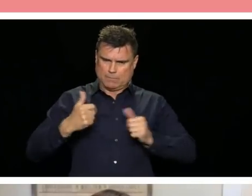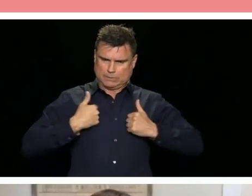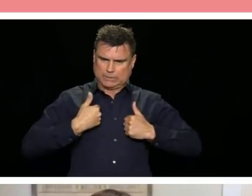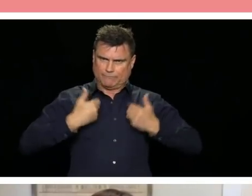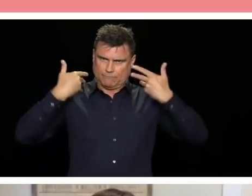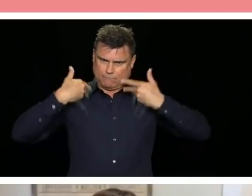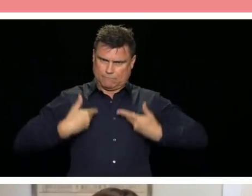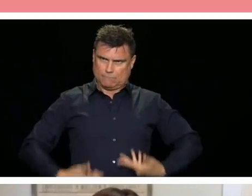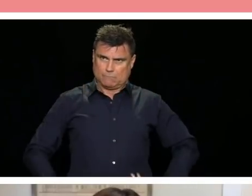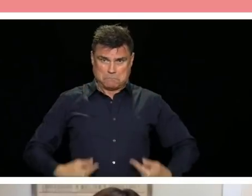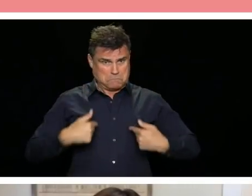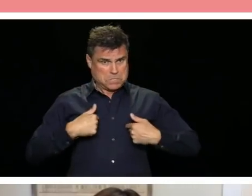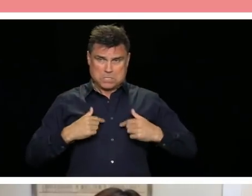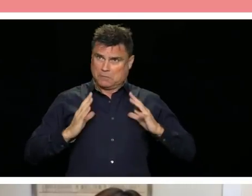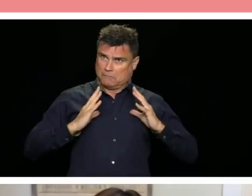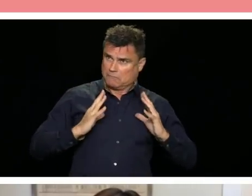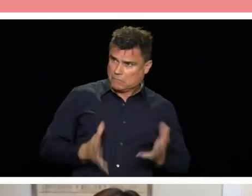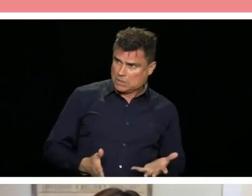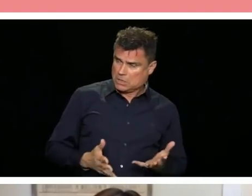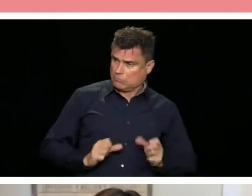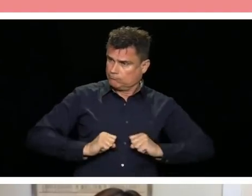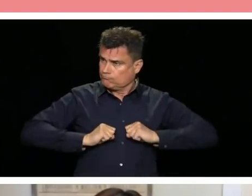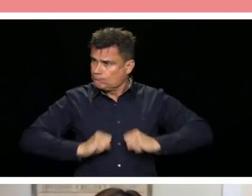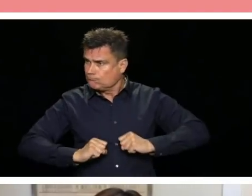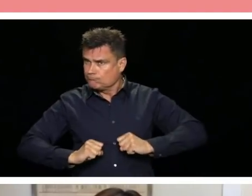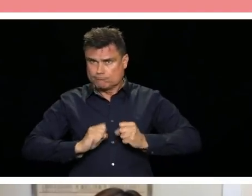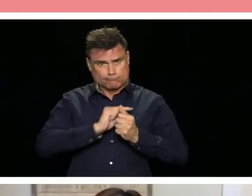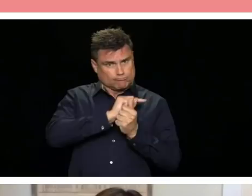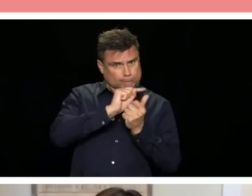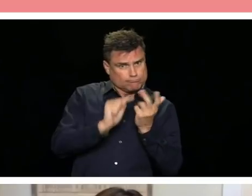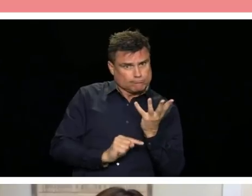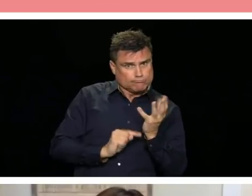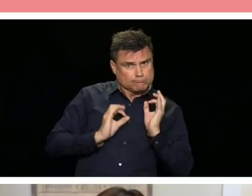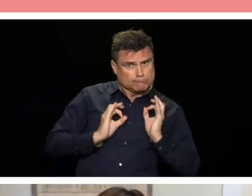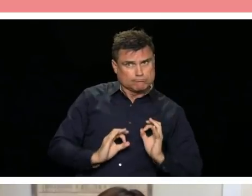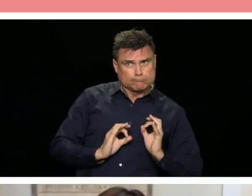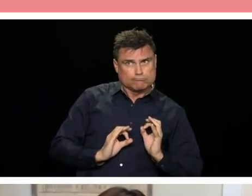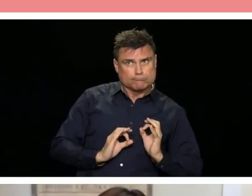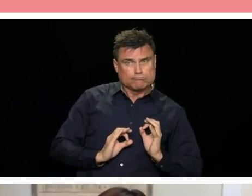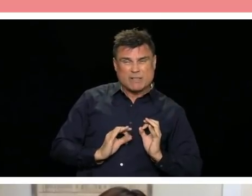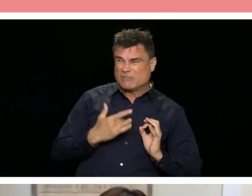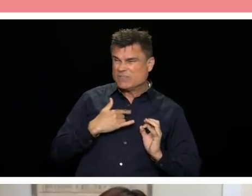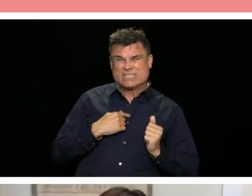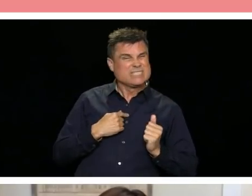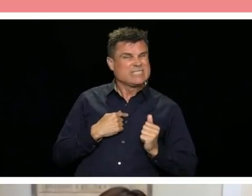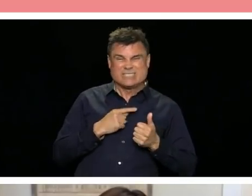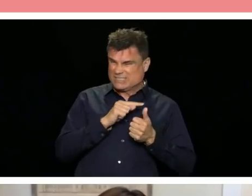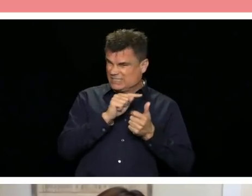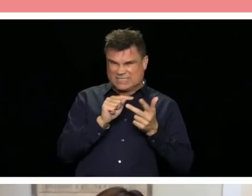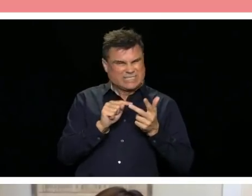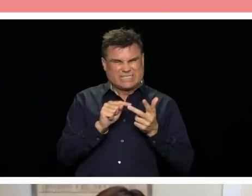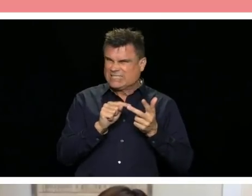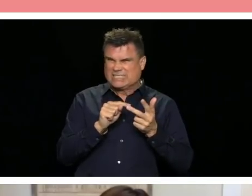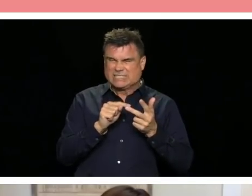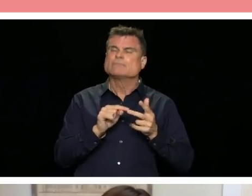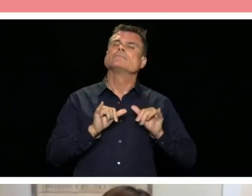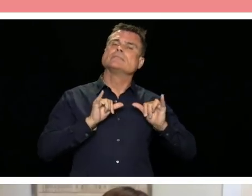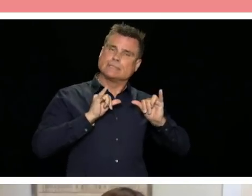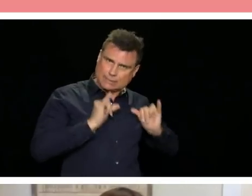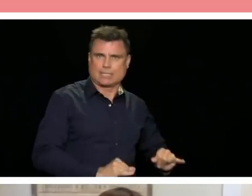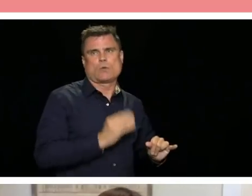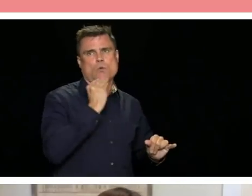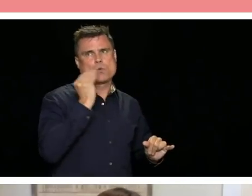home and either consult with your doctor or nurse practitioner, or check